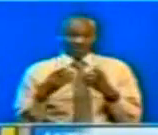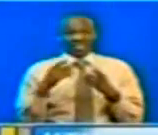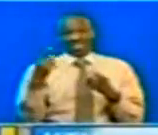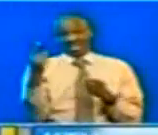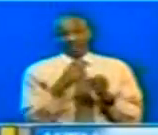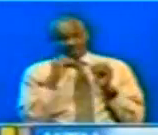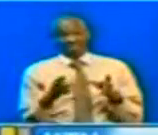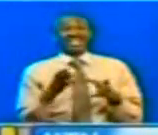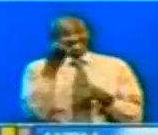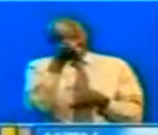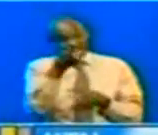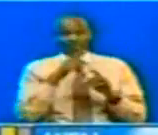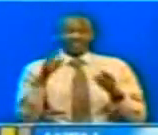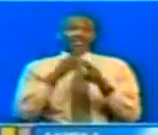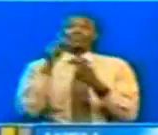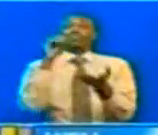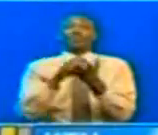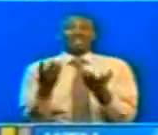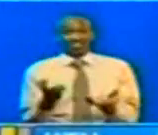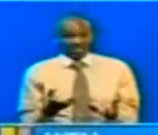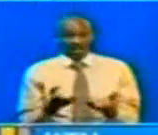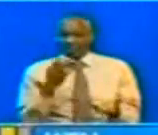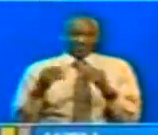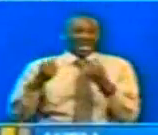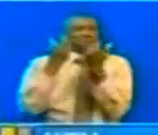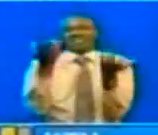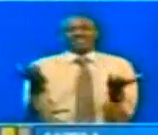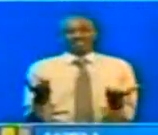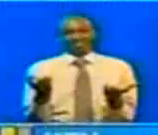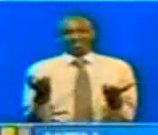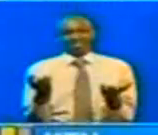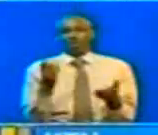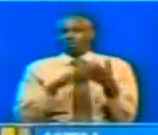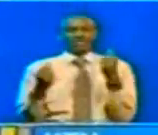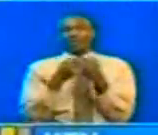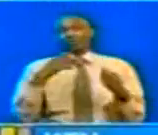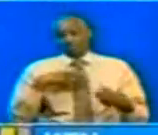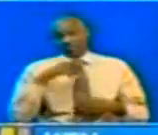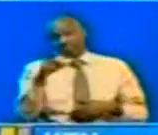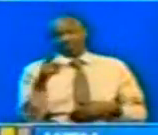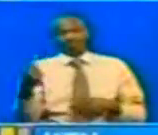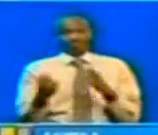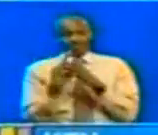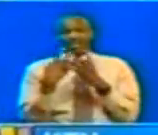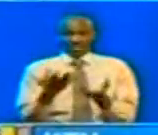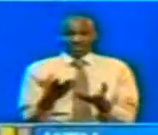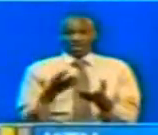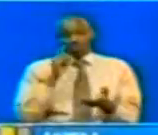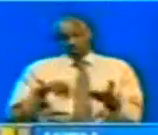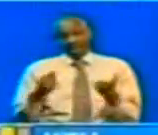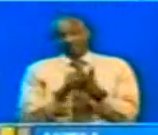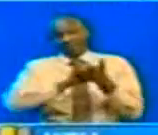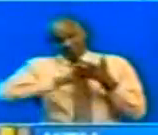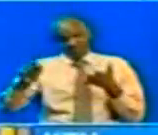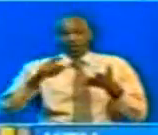but truly exist within the payroll for one reason or another? What happens to those who don't? Will you strike them off the payroll? Are